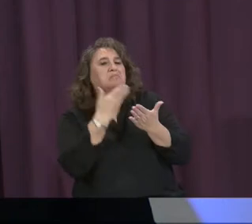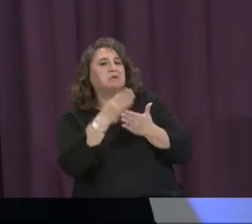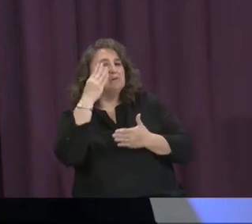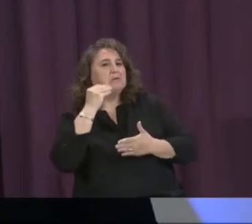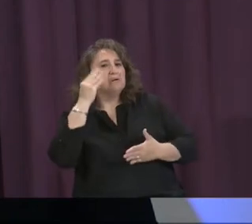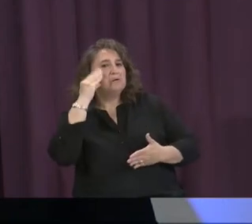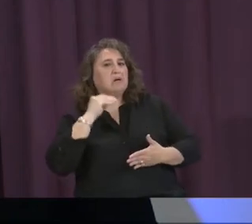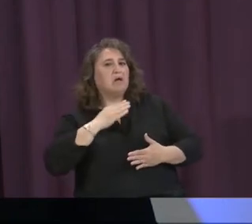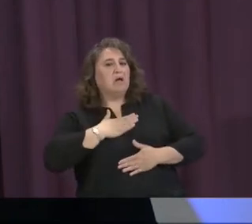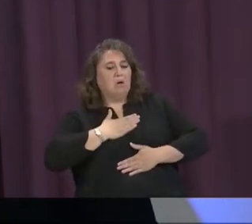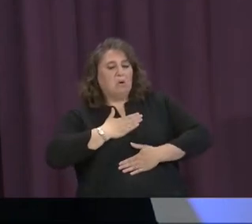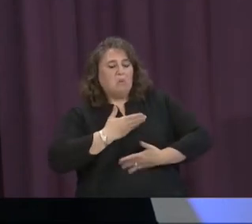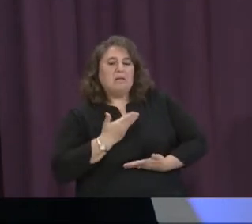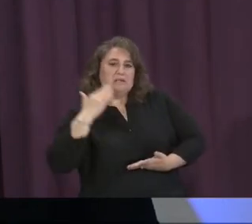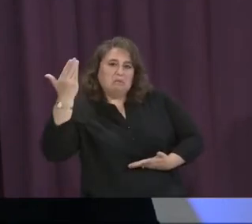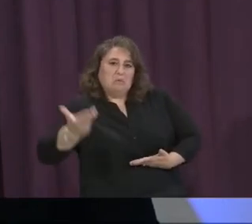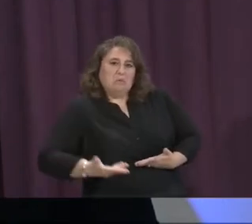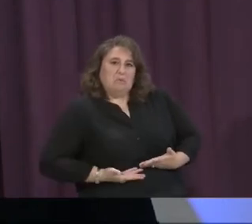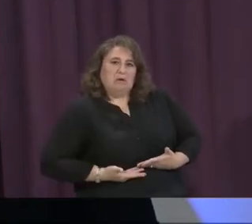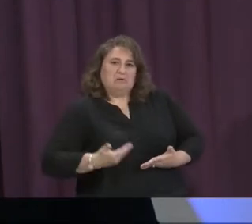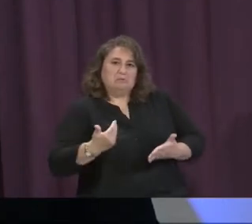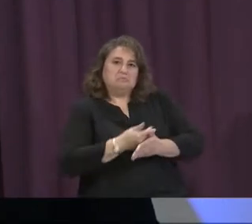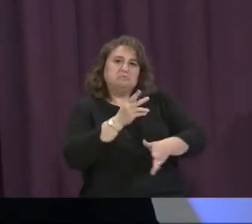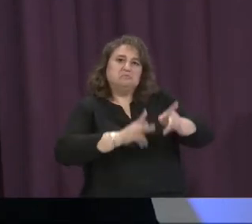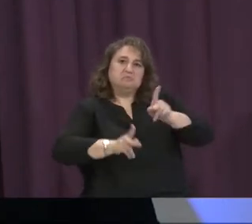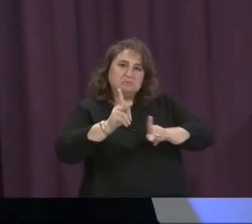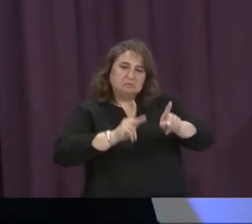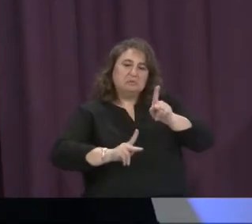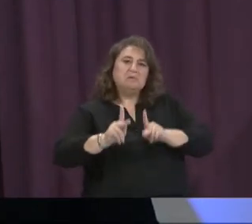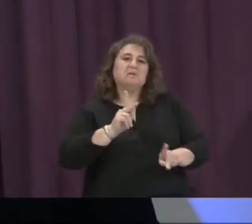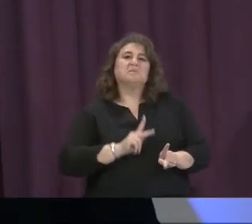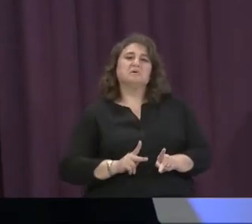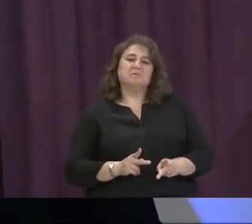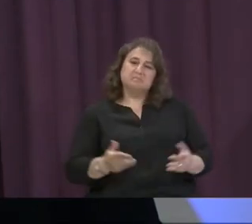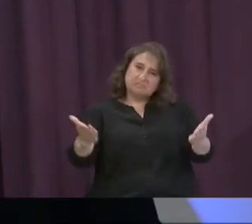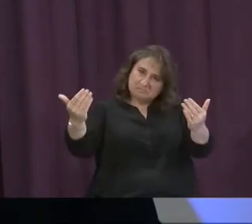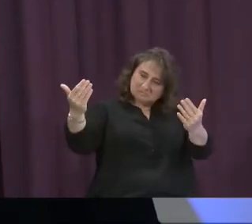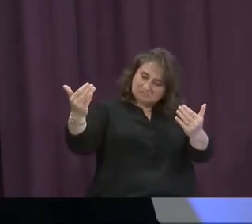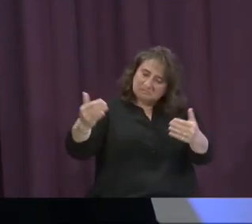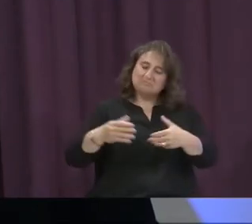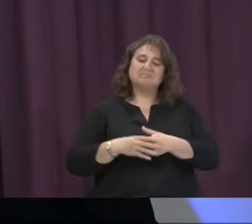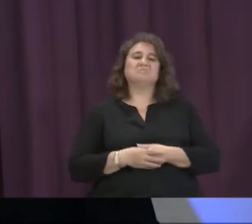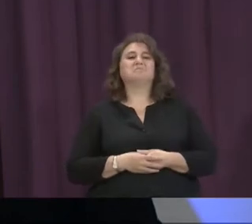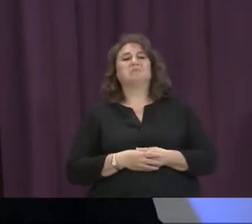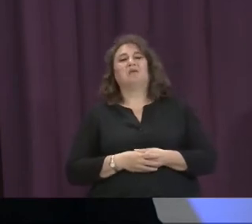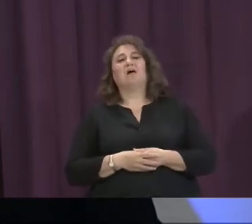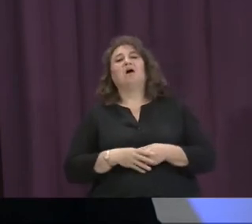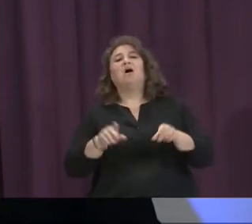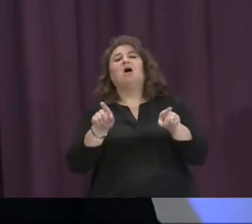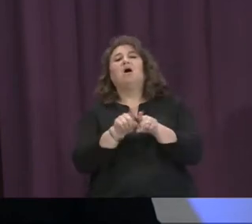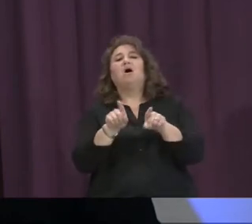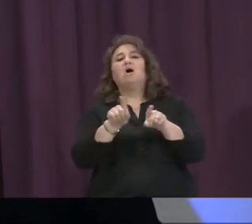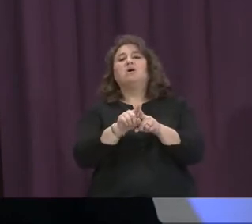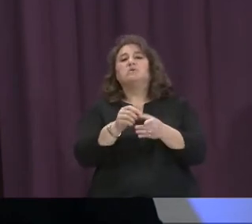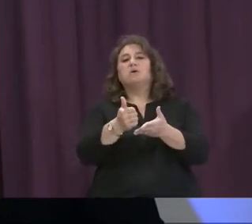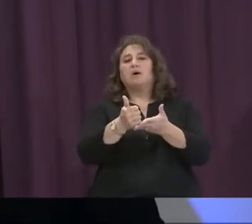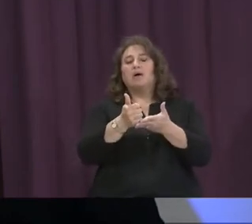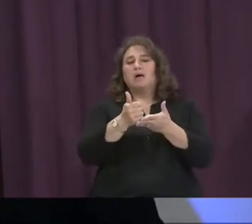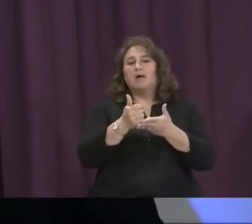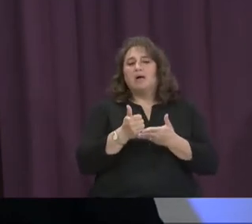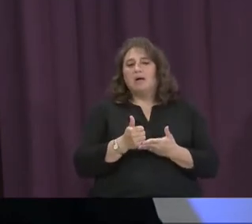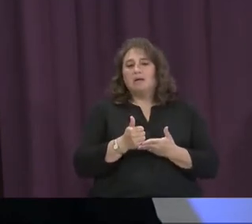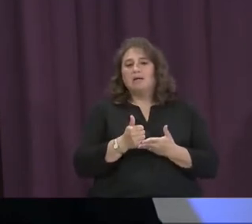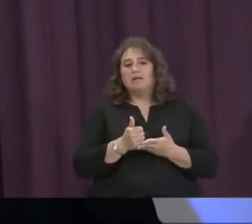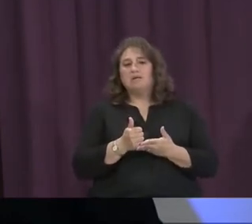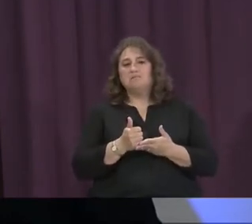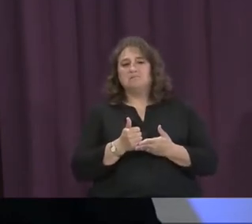person in and, and, um, um, and it also helped me, I think, maybe be